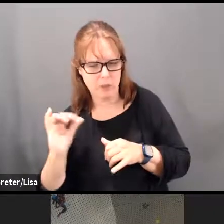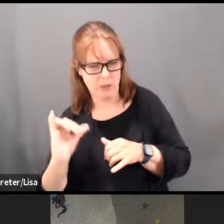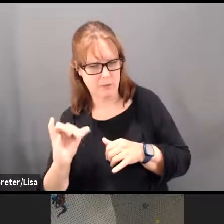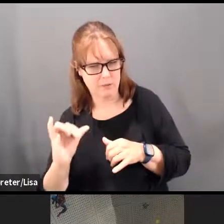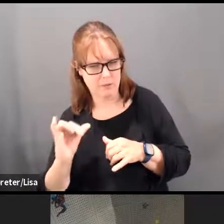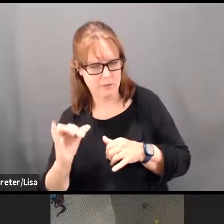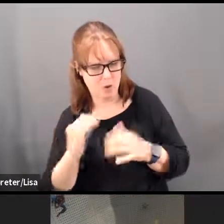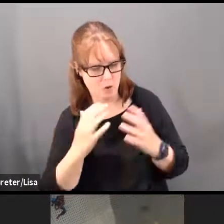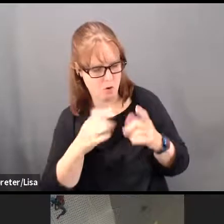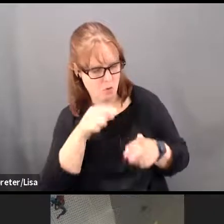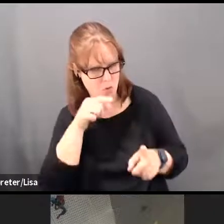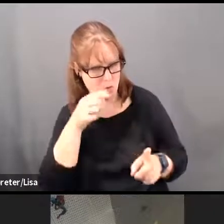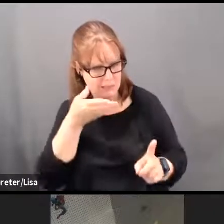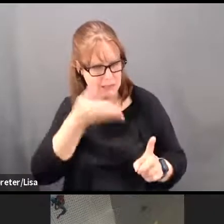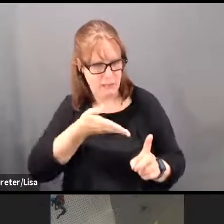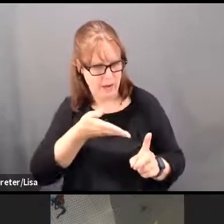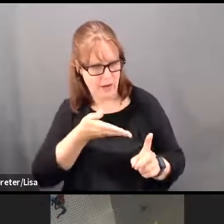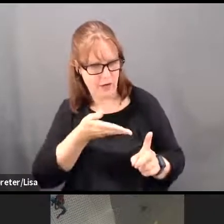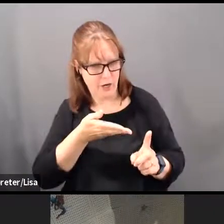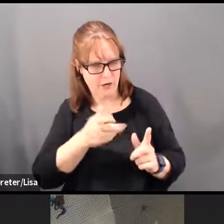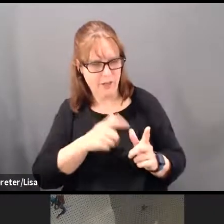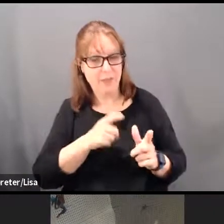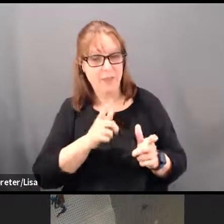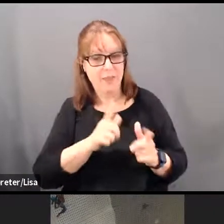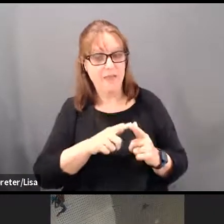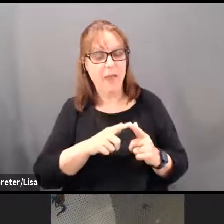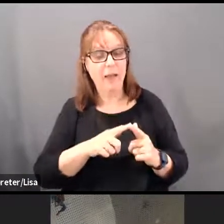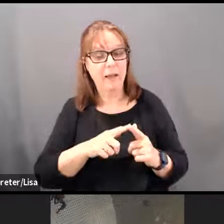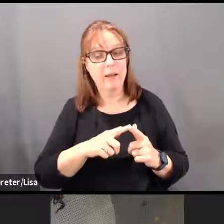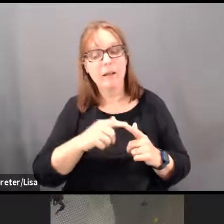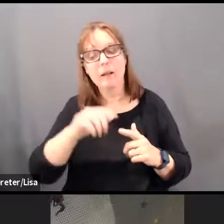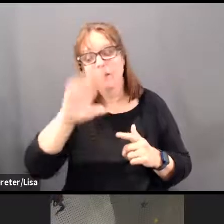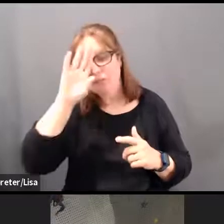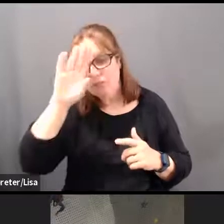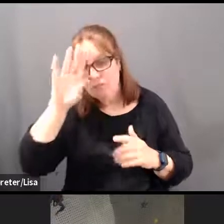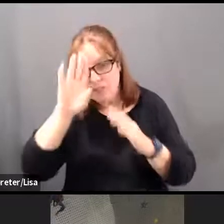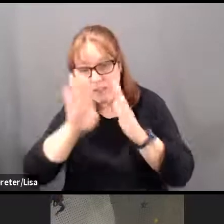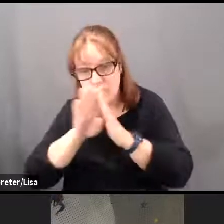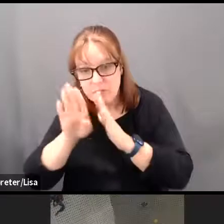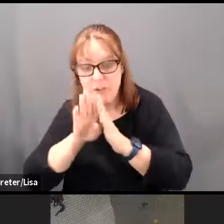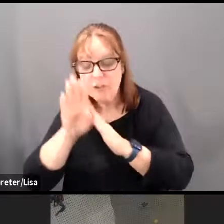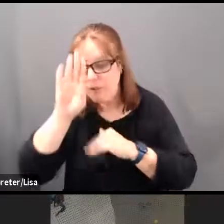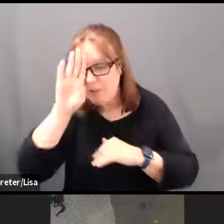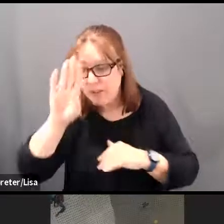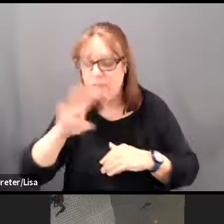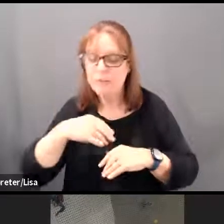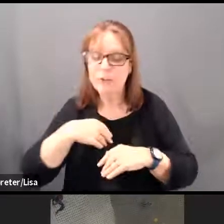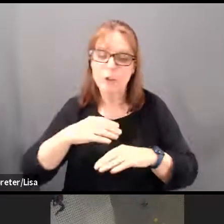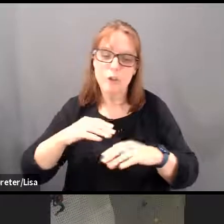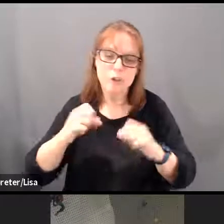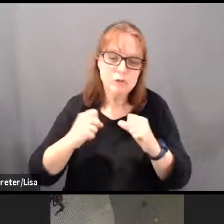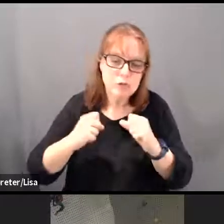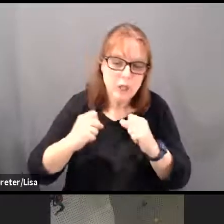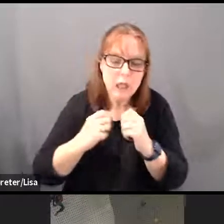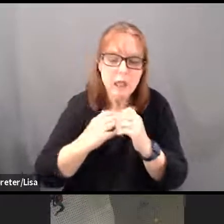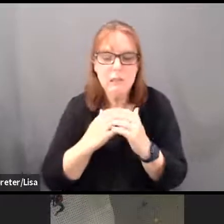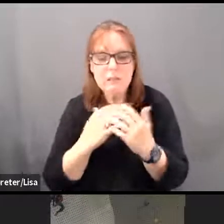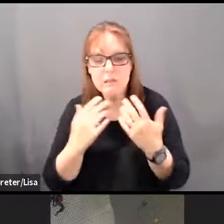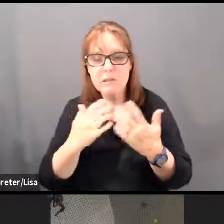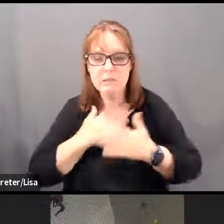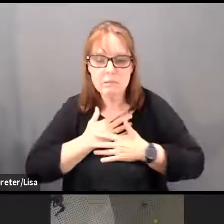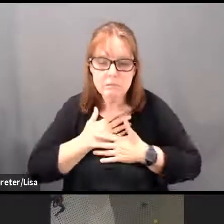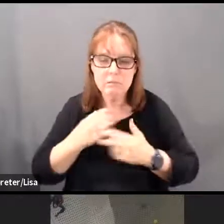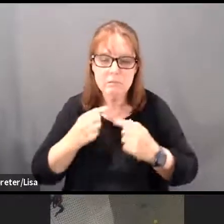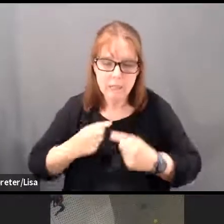system figures out it's there, you get a fever, you might get shakes and chills, your muscles might ache, but it's an immune response. And what you're